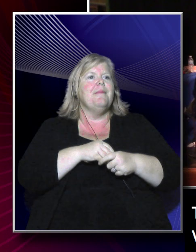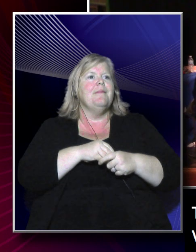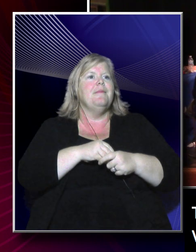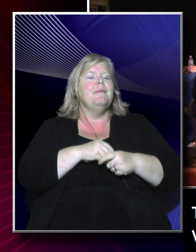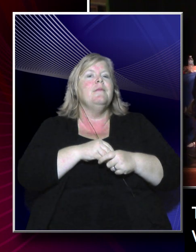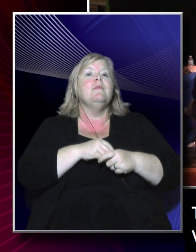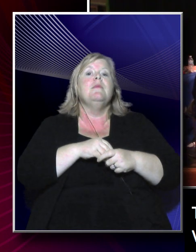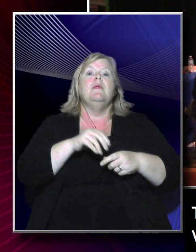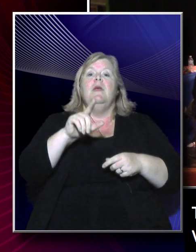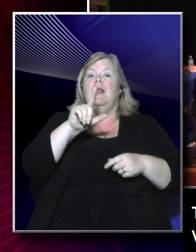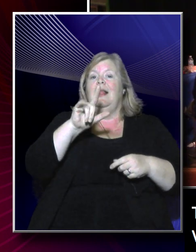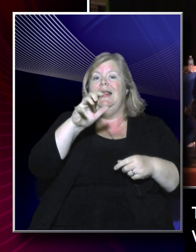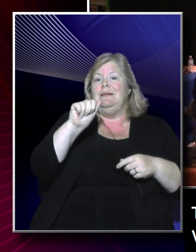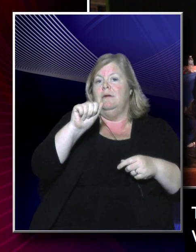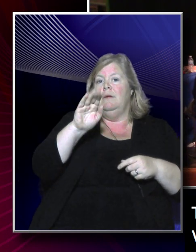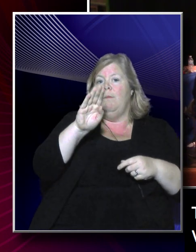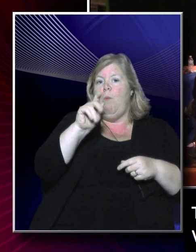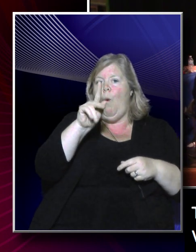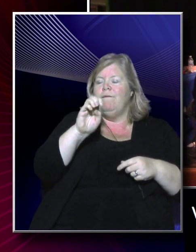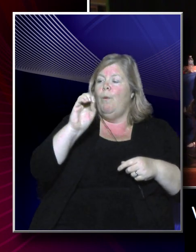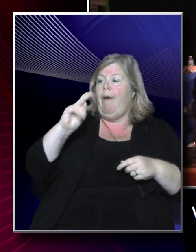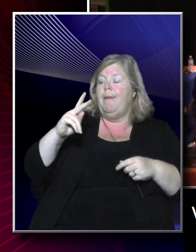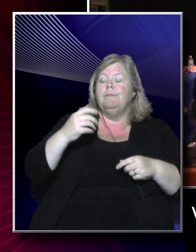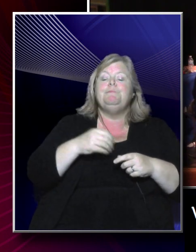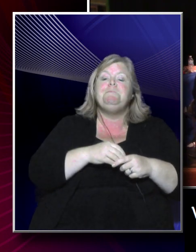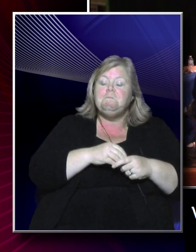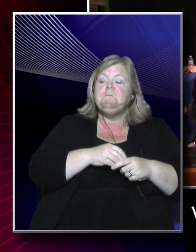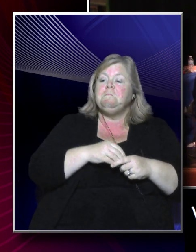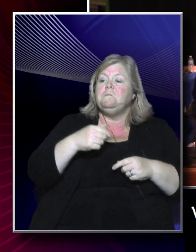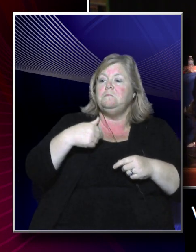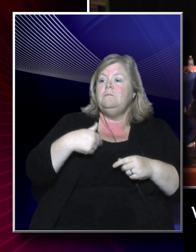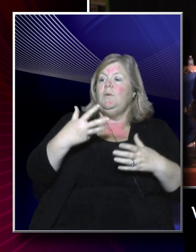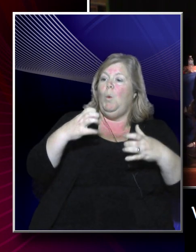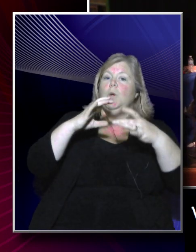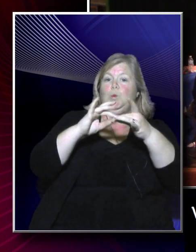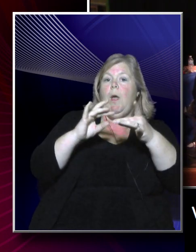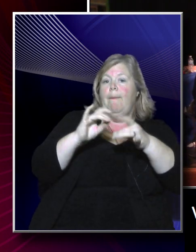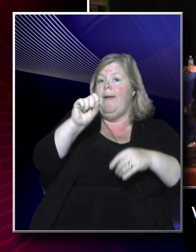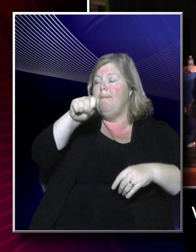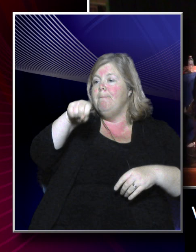Okay, this is Linda. And I would like to make a comment.